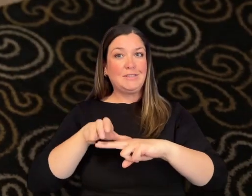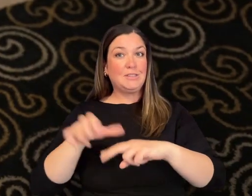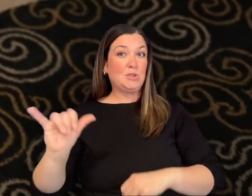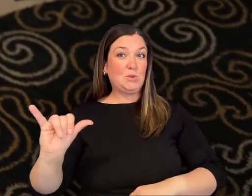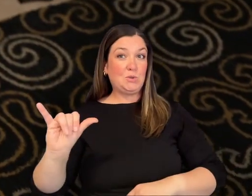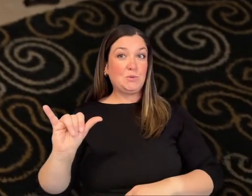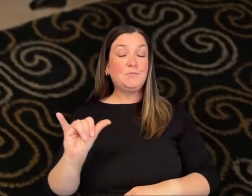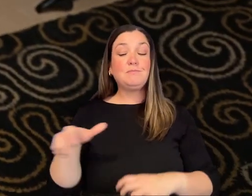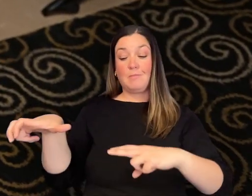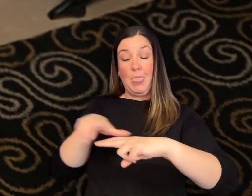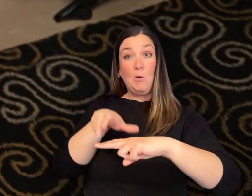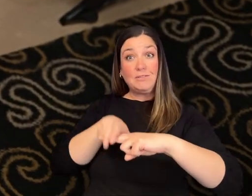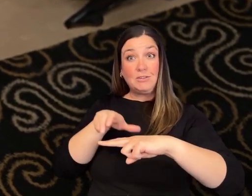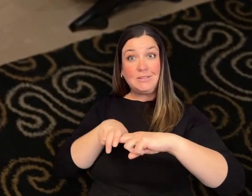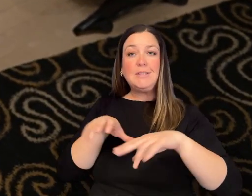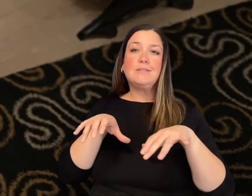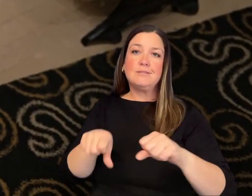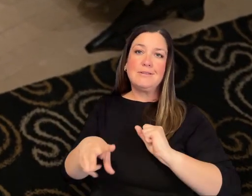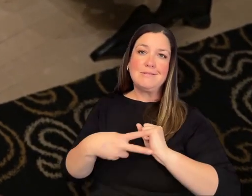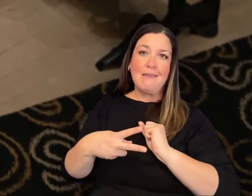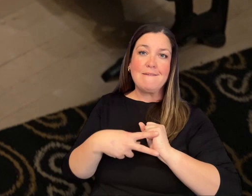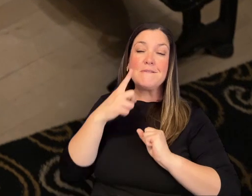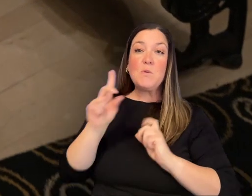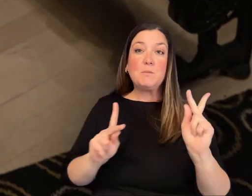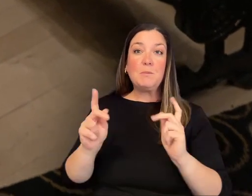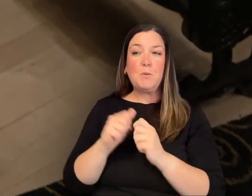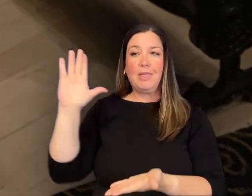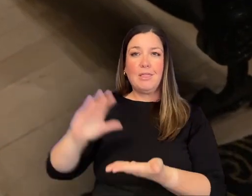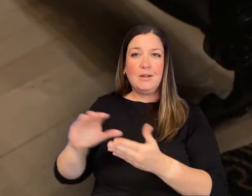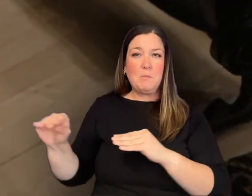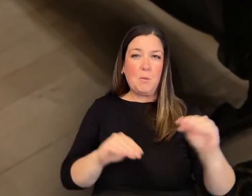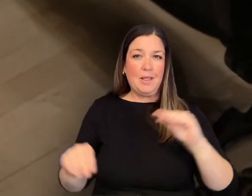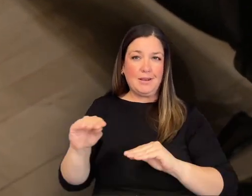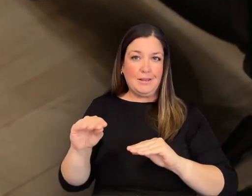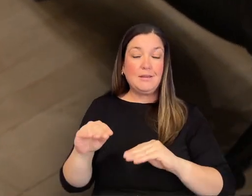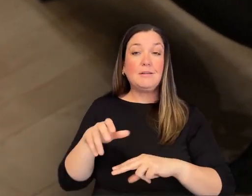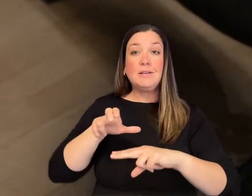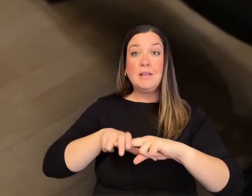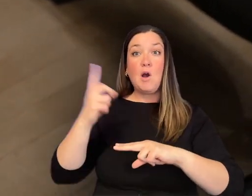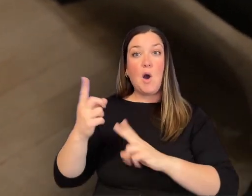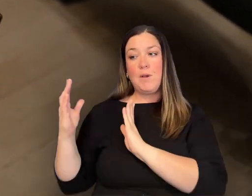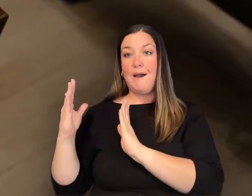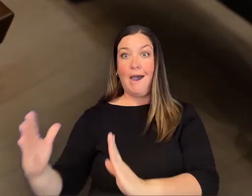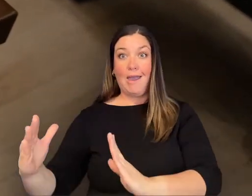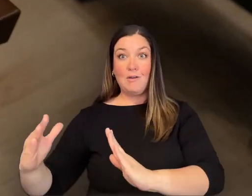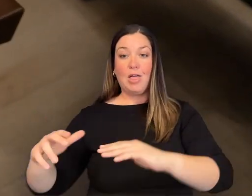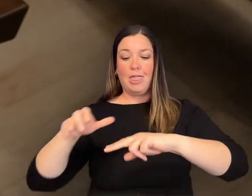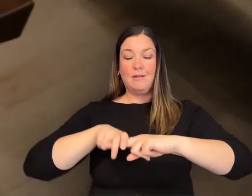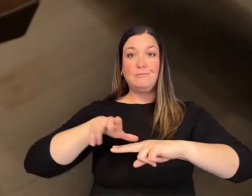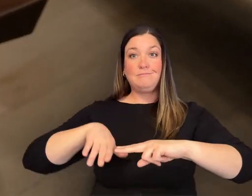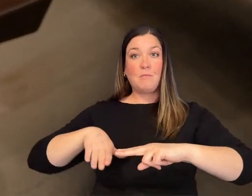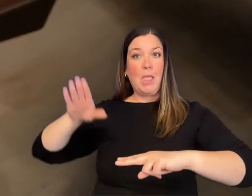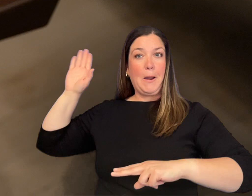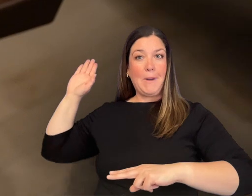transfer seats. Transfer seats are reserved for guests with limited mobility. The seat is always on an aisle and